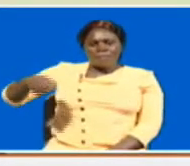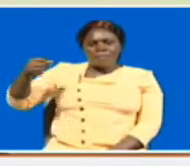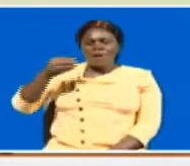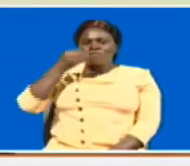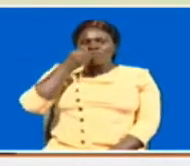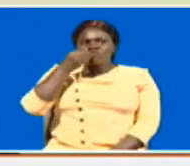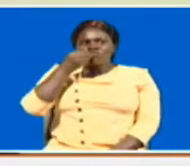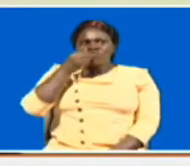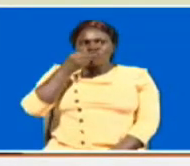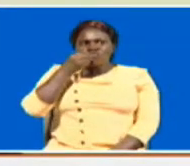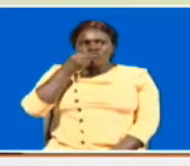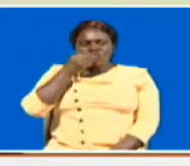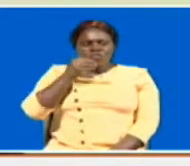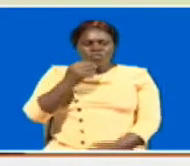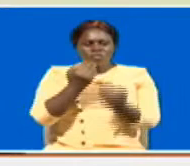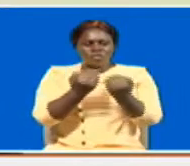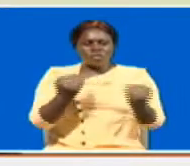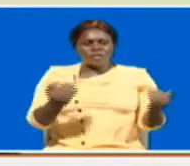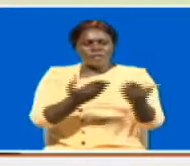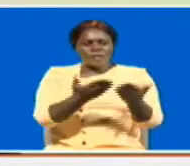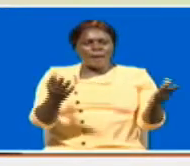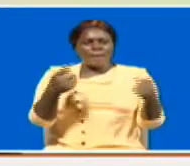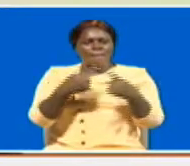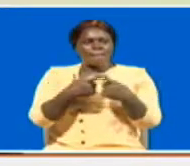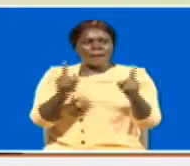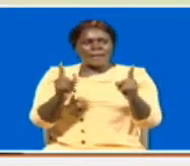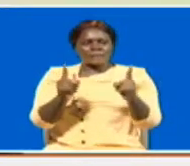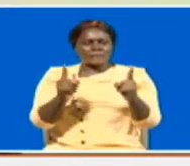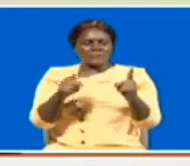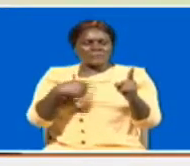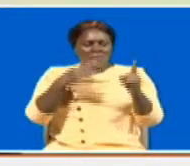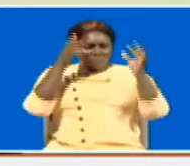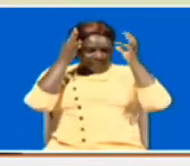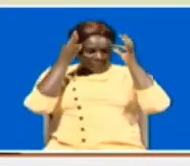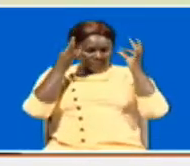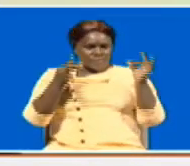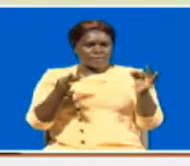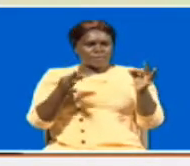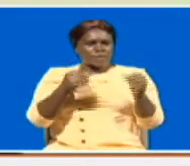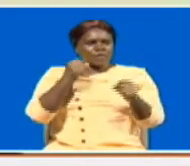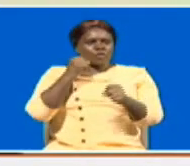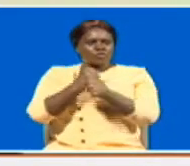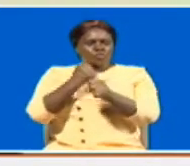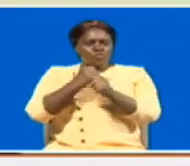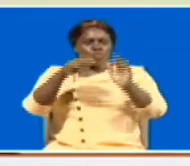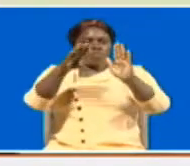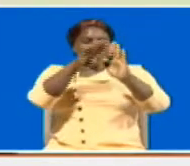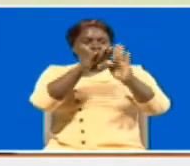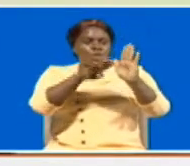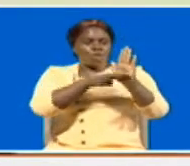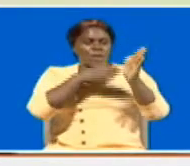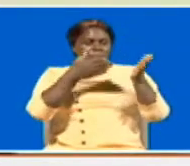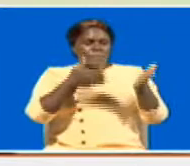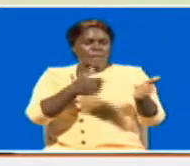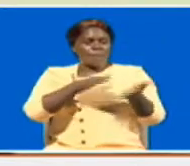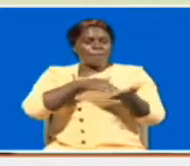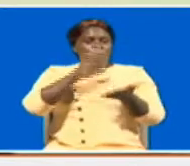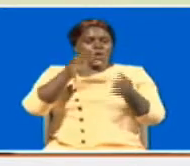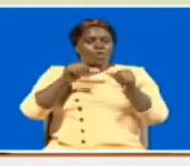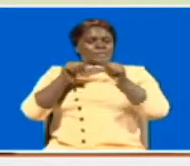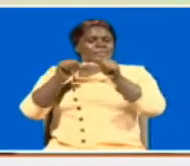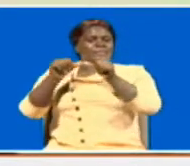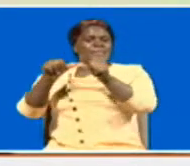to the students here, but we opted to do this program that is more